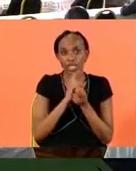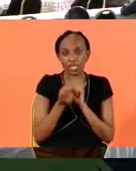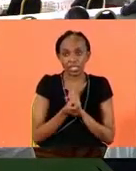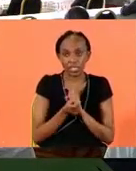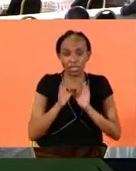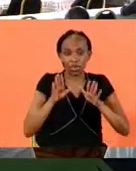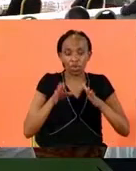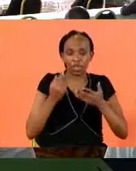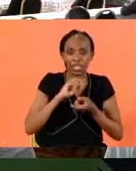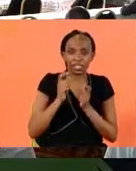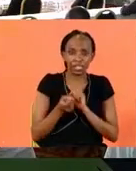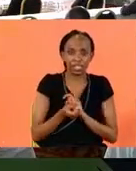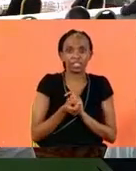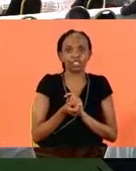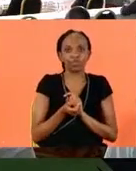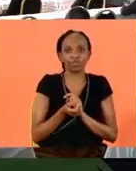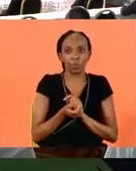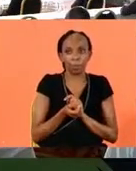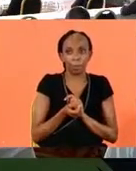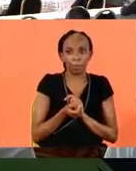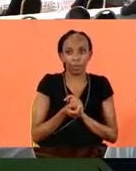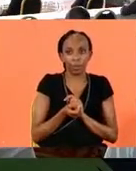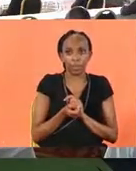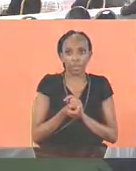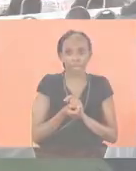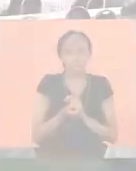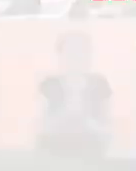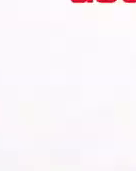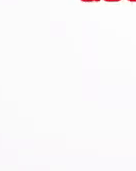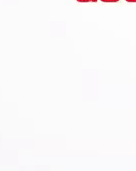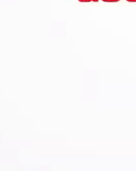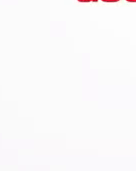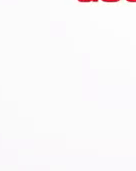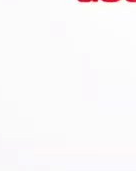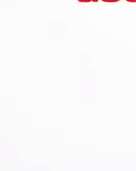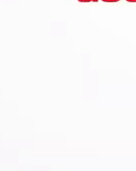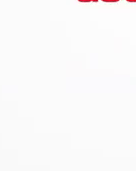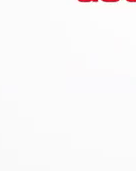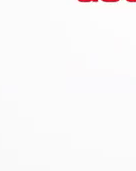the reforms are proper and progressive.